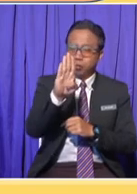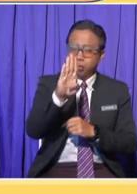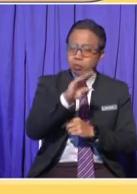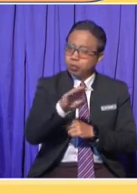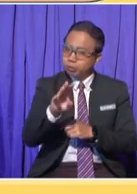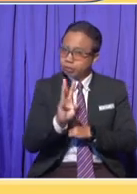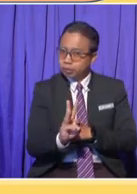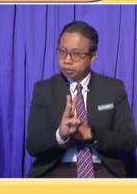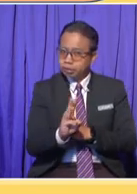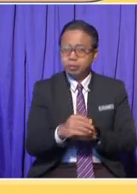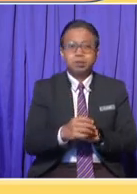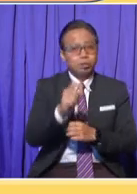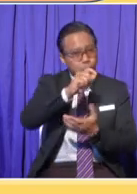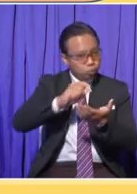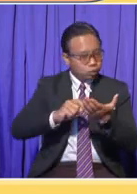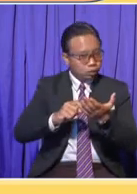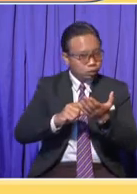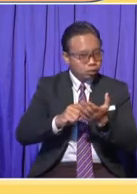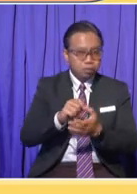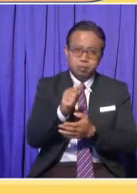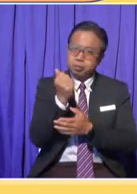4/6 is written like this.